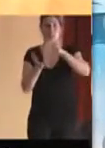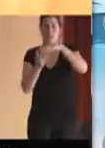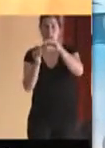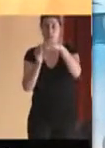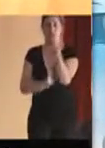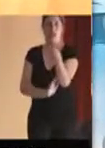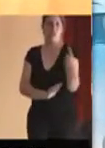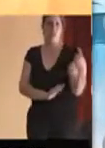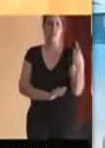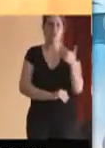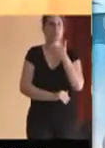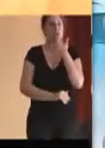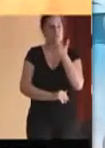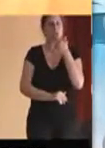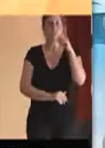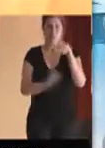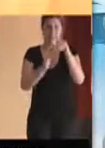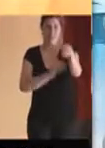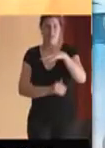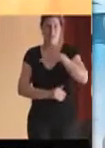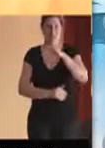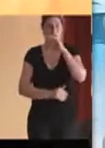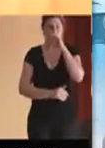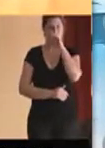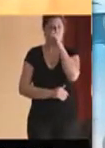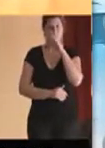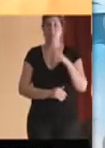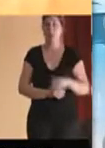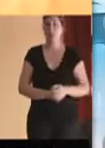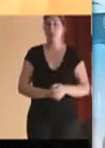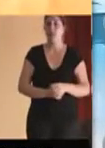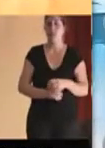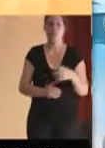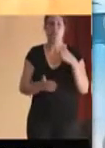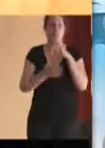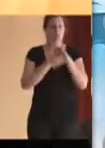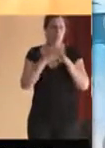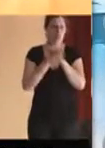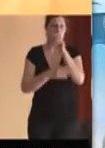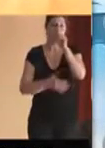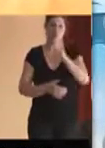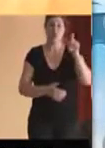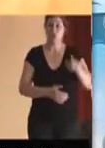you would have to develop a system for each person, and that is a line of work that we also have.